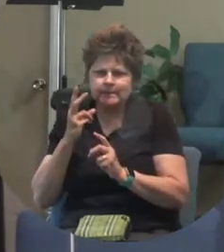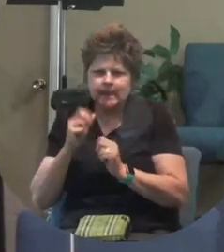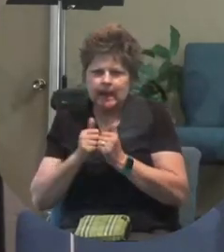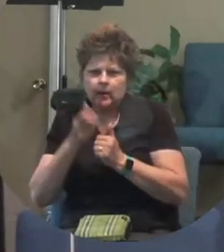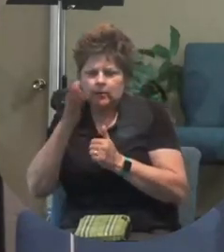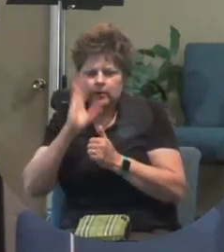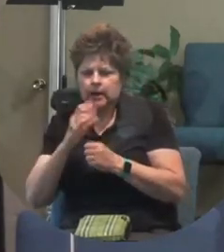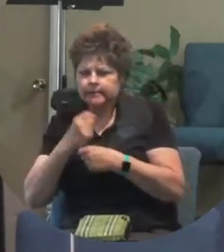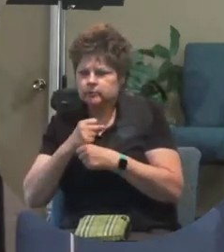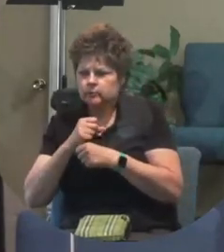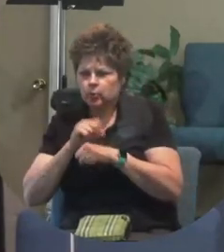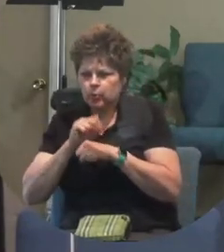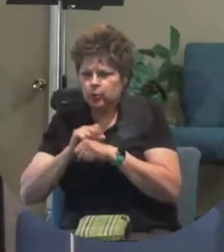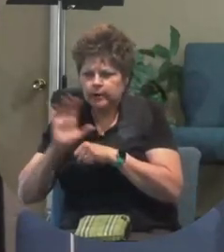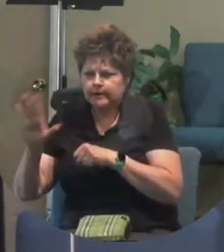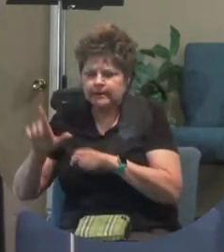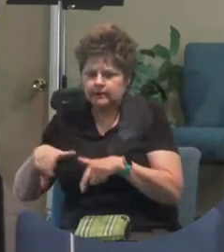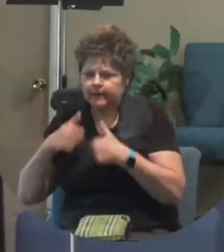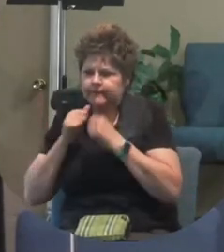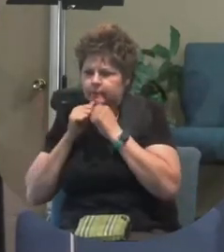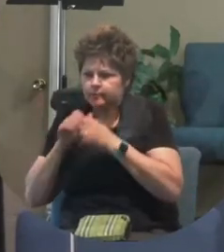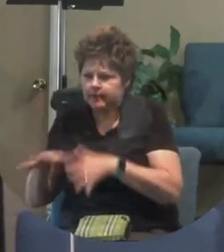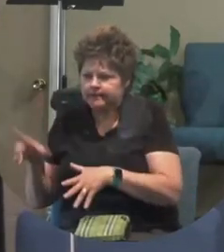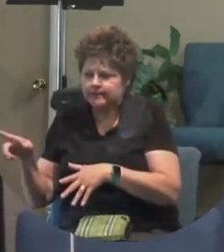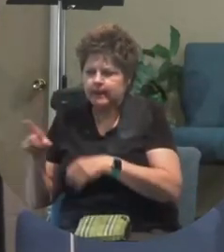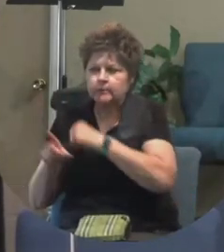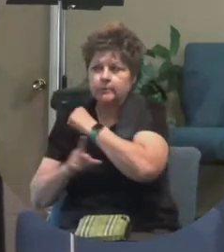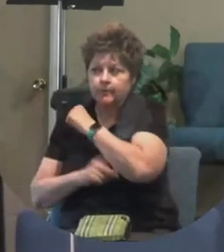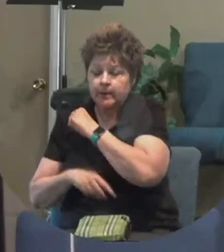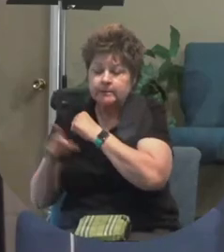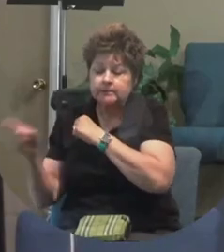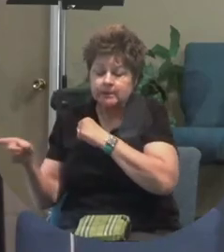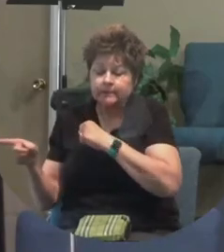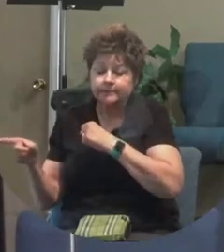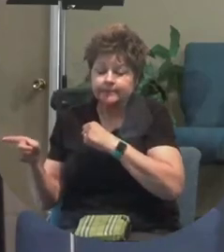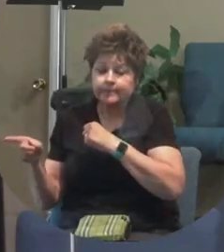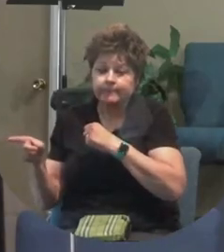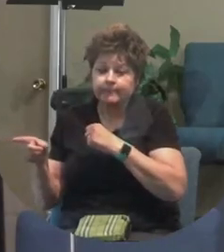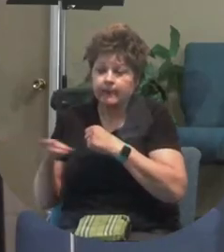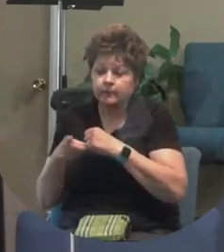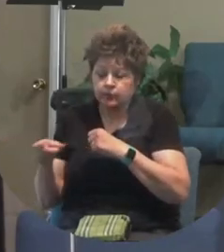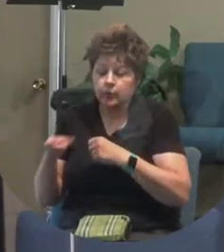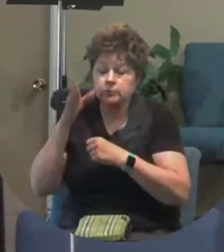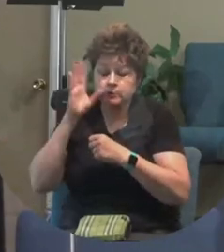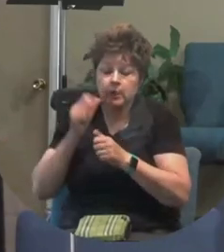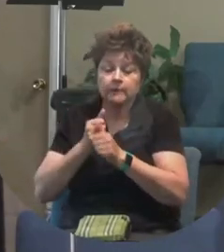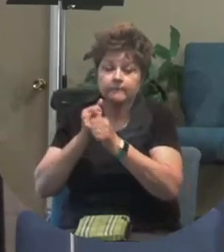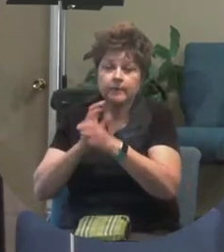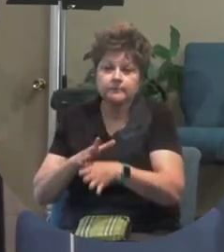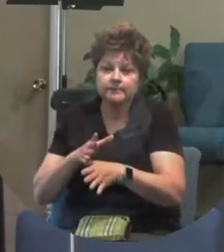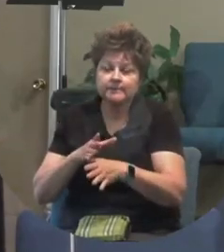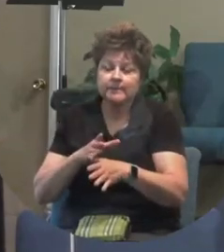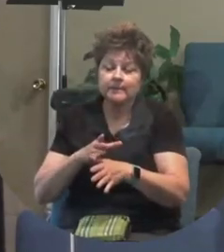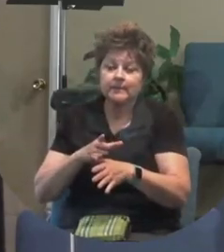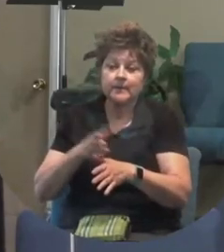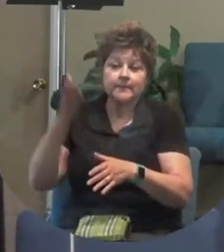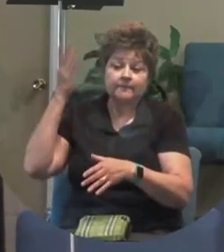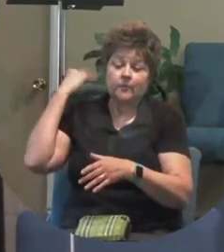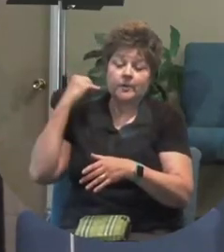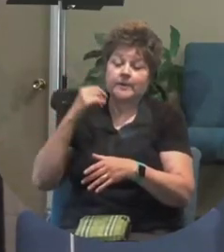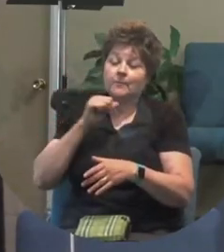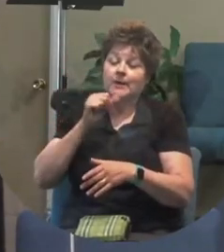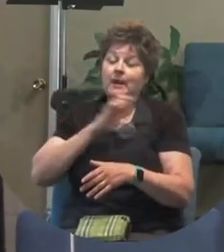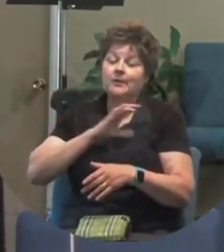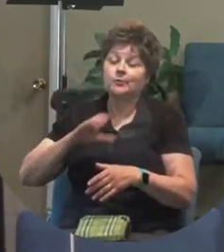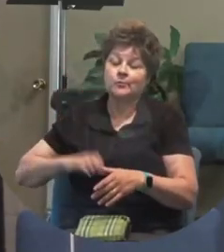lives, how he's blessed them, how he's chastened them. Those God followers, because they weren't Christ followers then, they were waiting